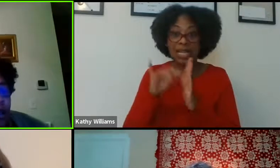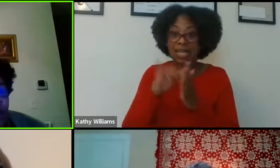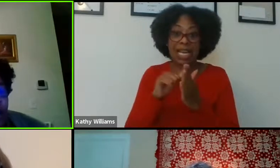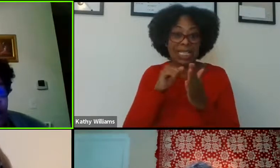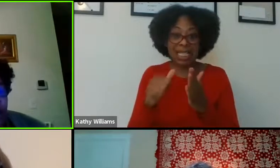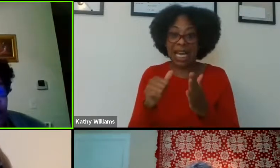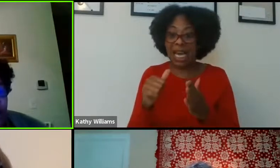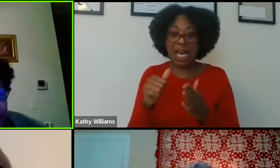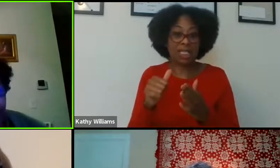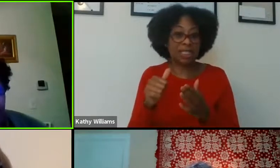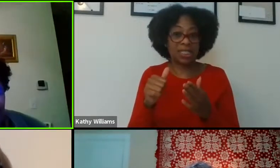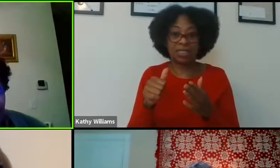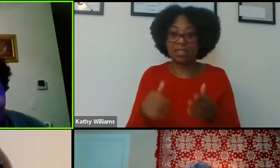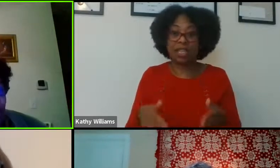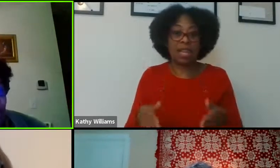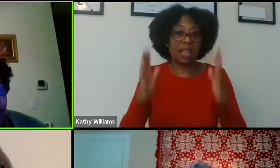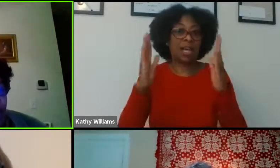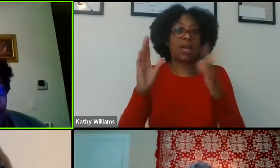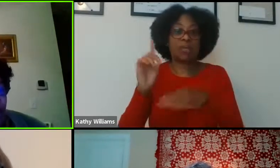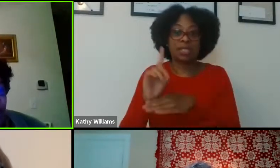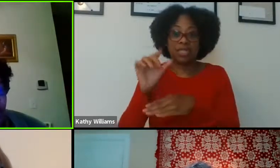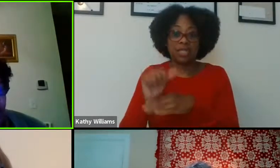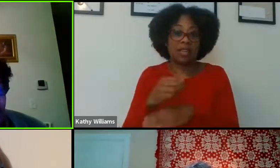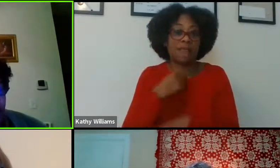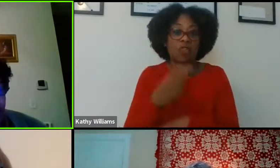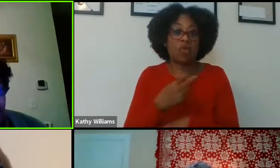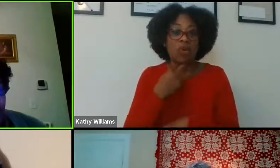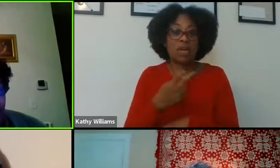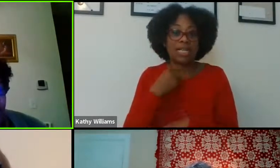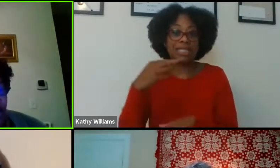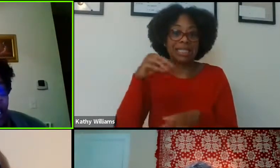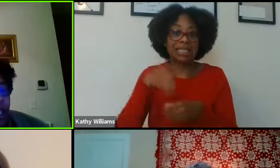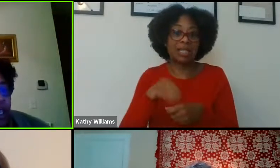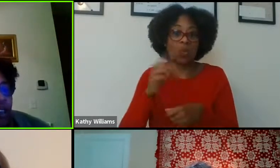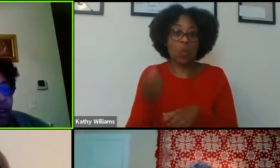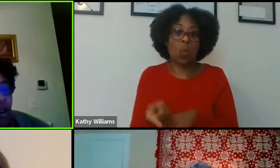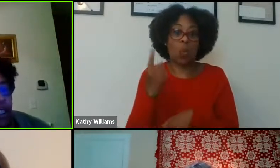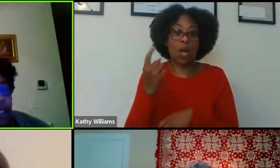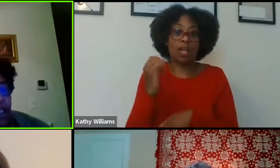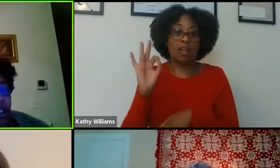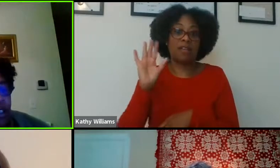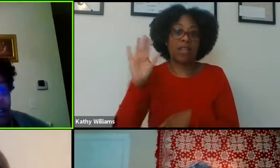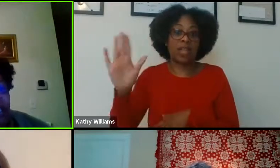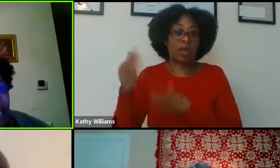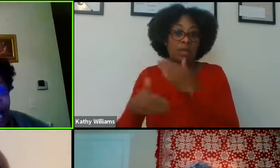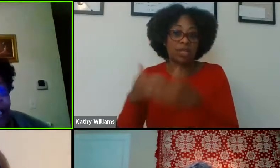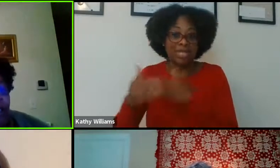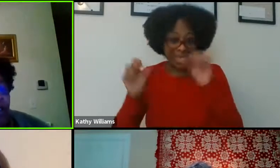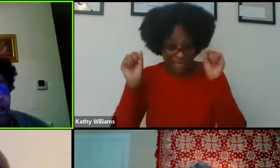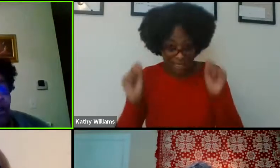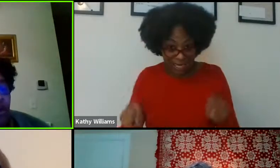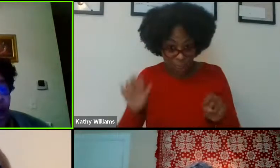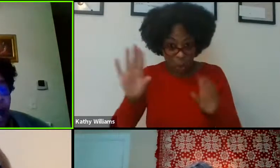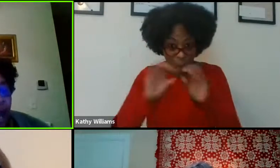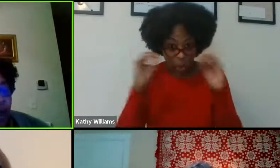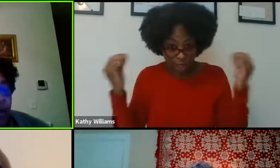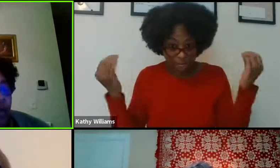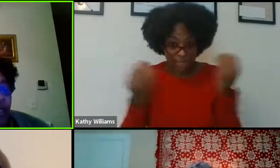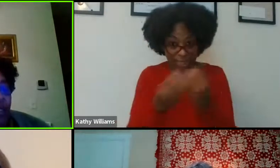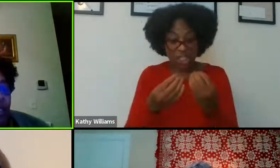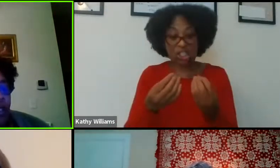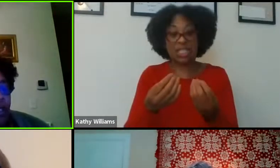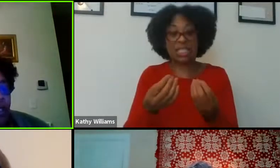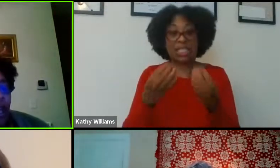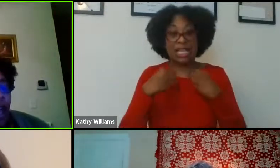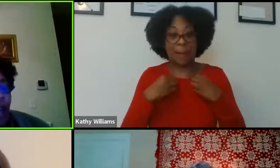the disabled a voice in one of their procedures. Can your organization give guidance to how